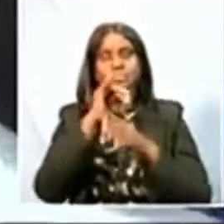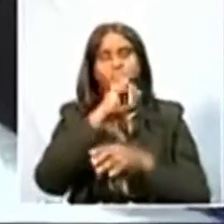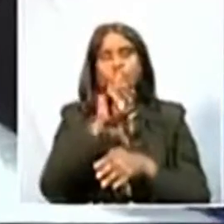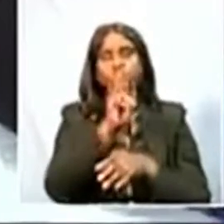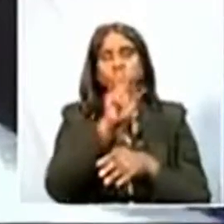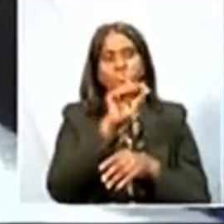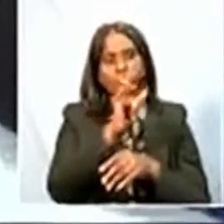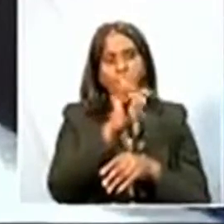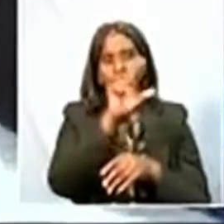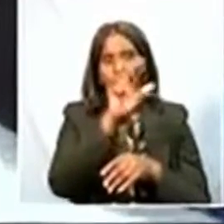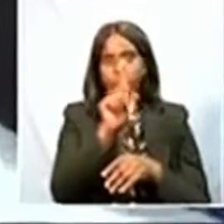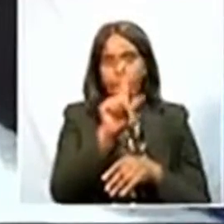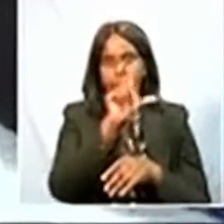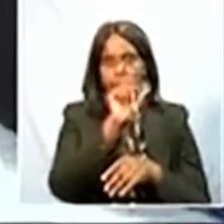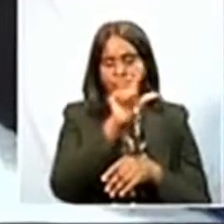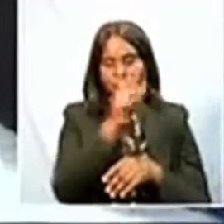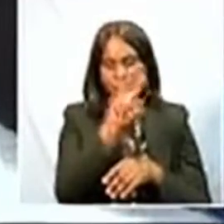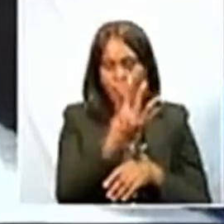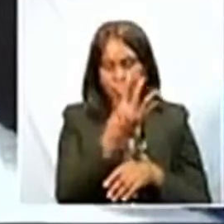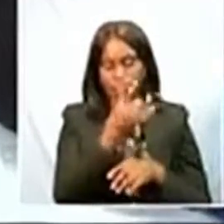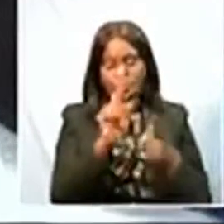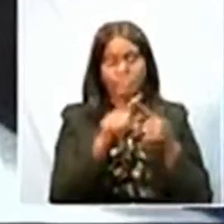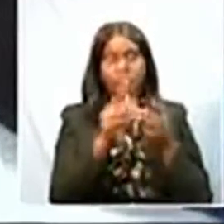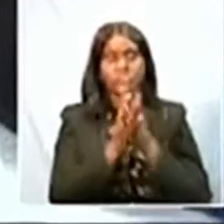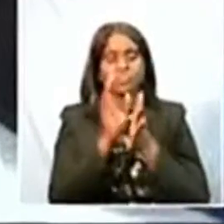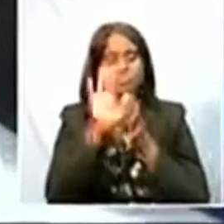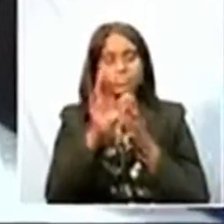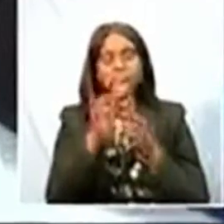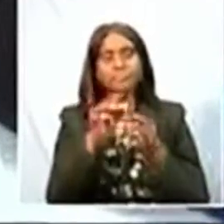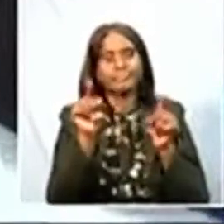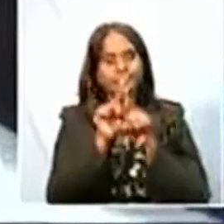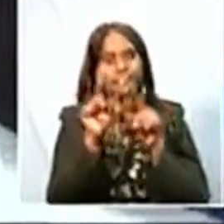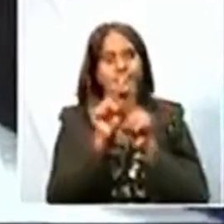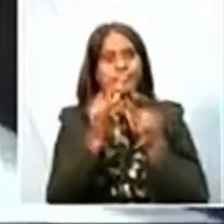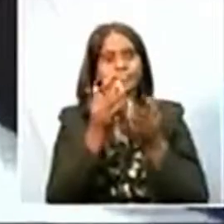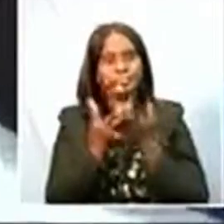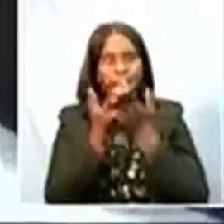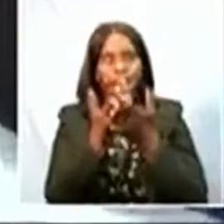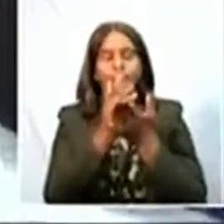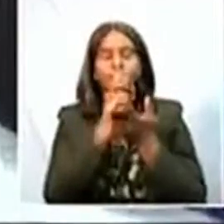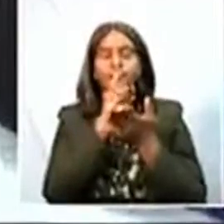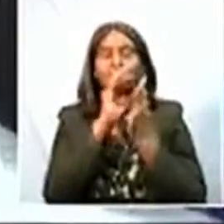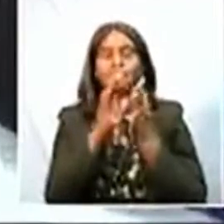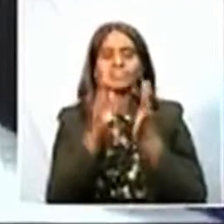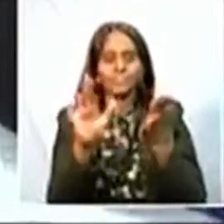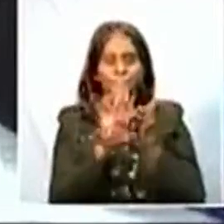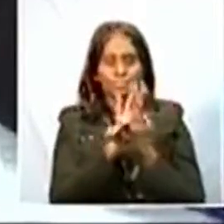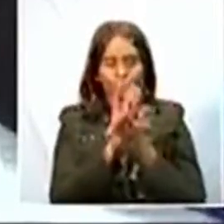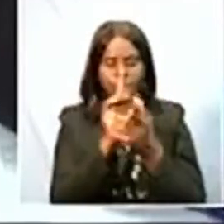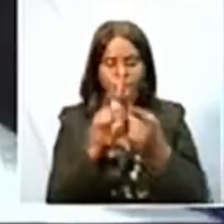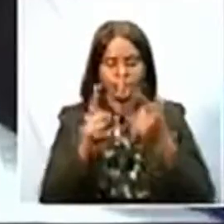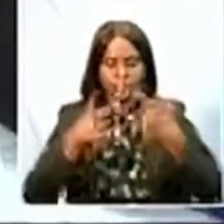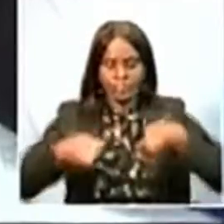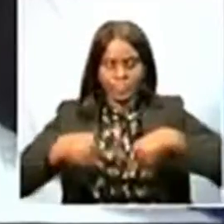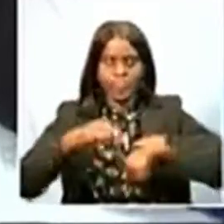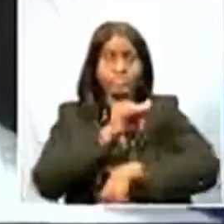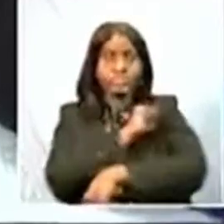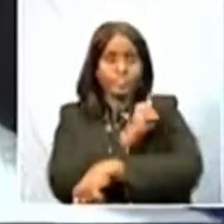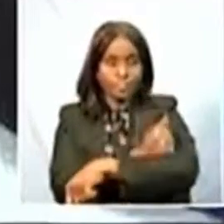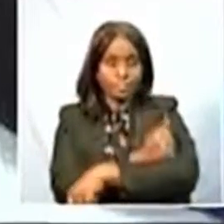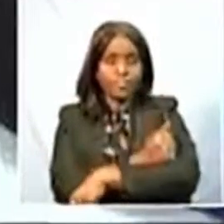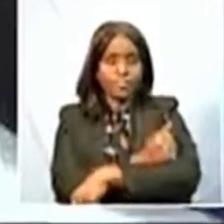31st, 2024, to be reminded of the necessity of submitting ownership documents to the local authority.